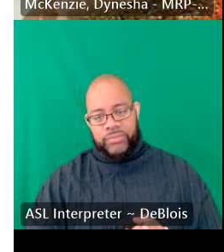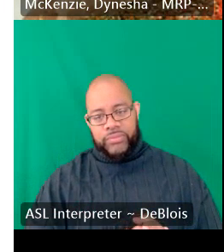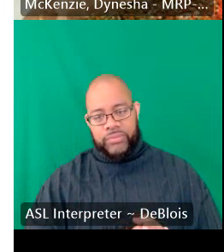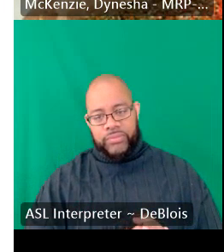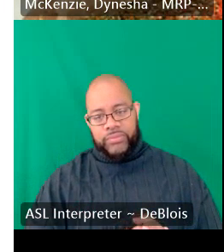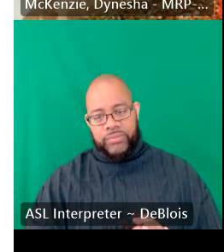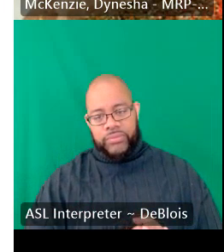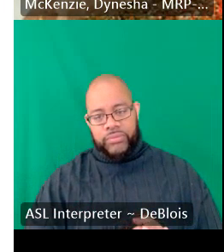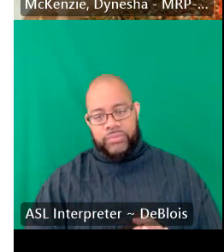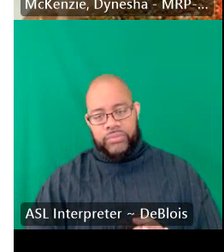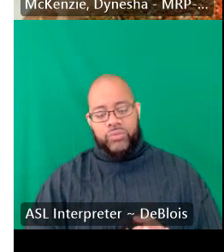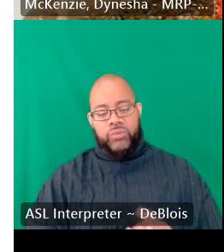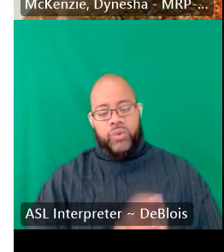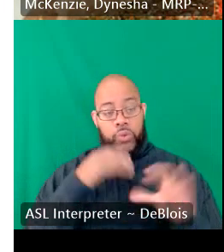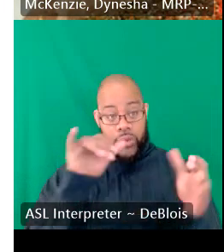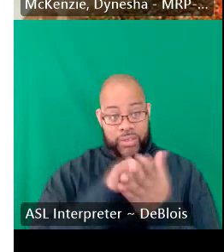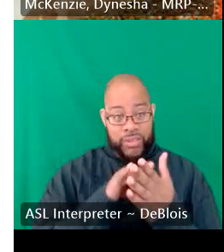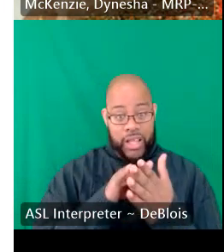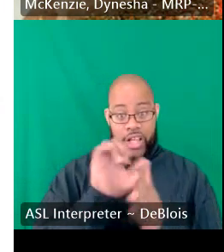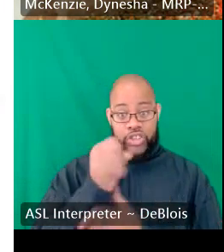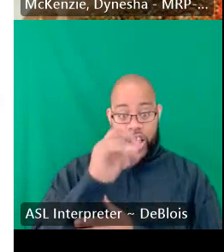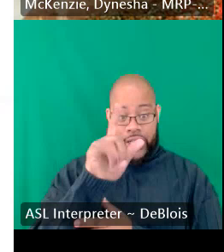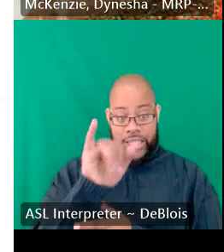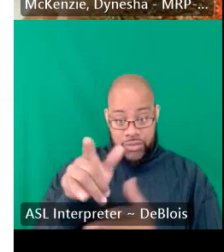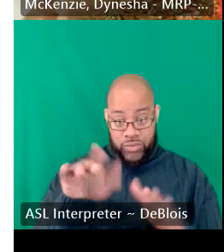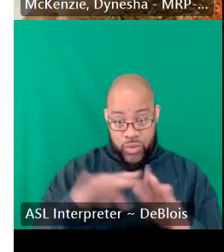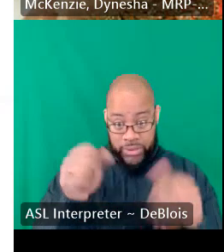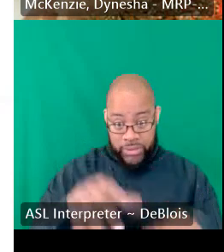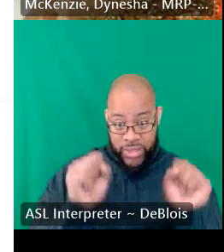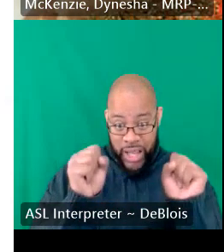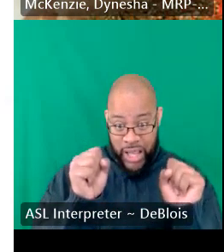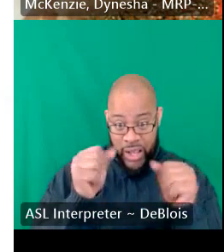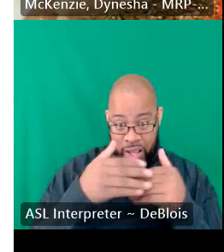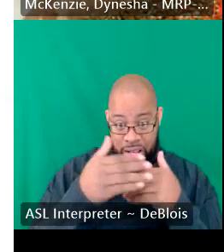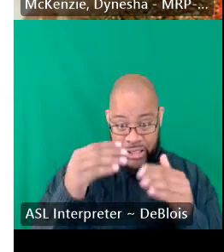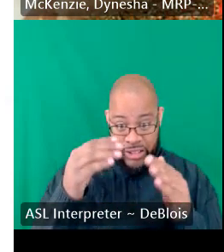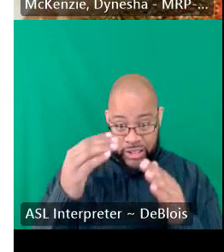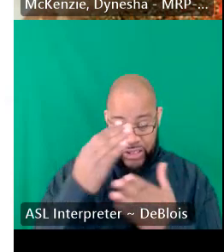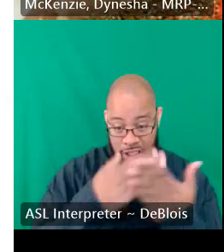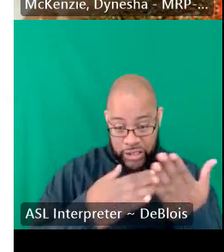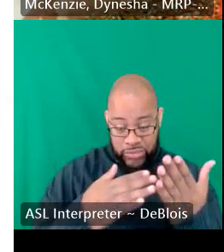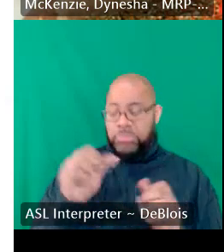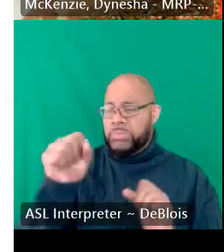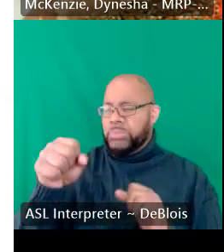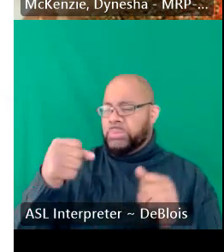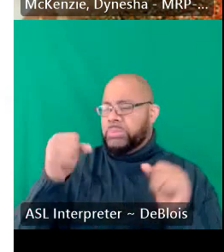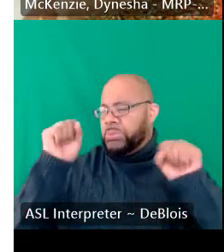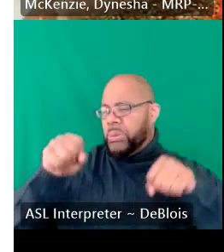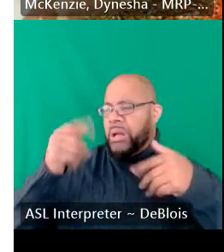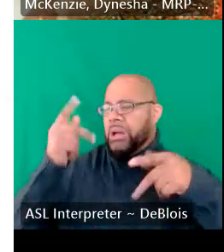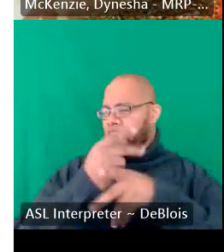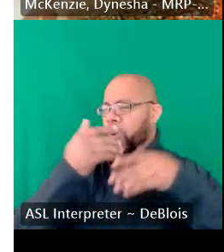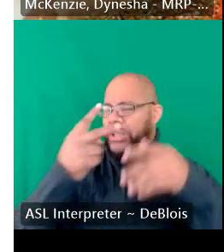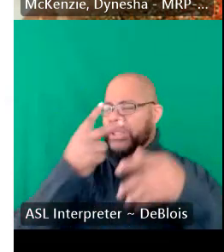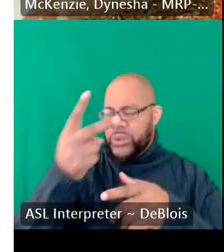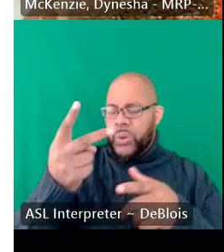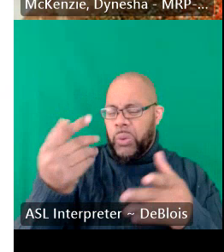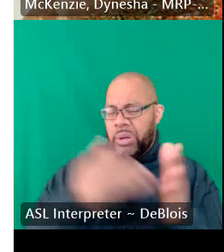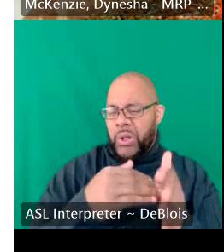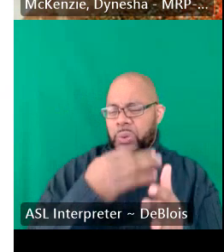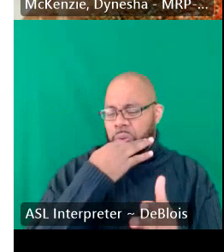So I'm going to do that. Shawnee, are you open to taking over the next section? I apologize. Yep, I'll keep going. We'll see you momentarily. Okay.